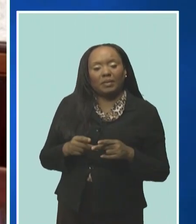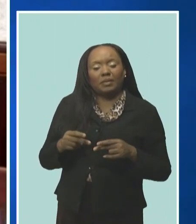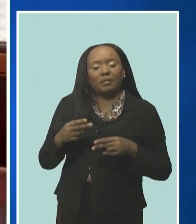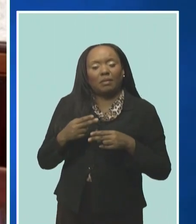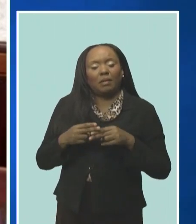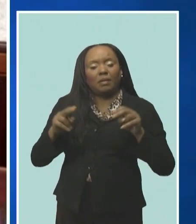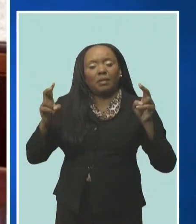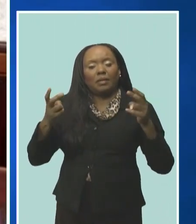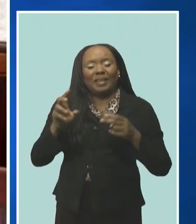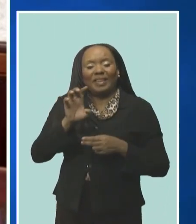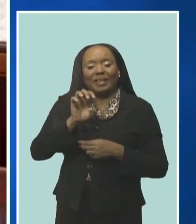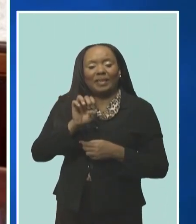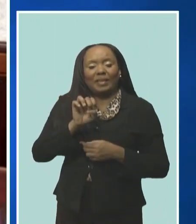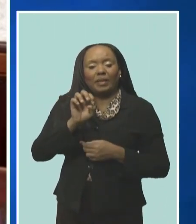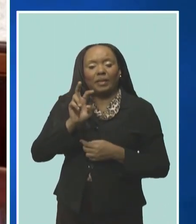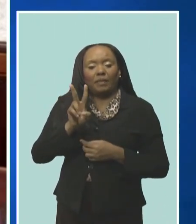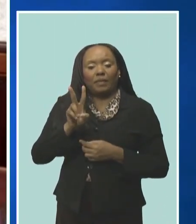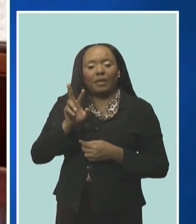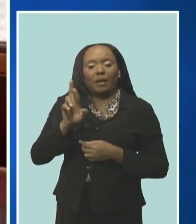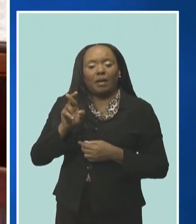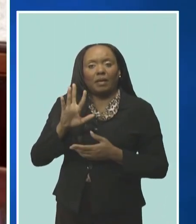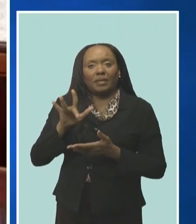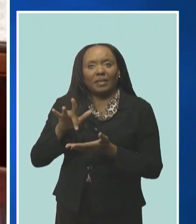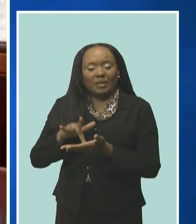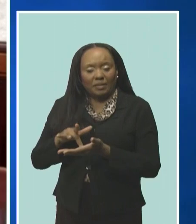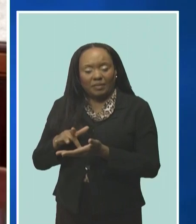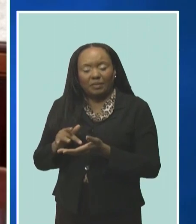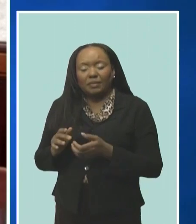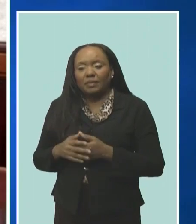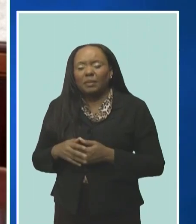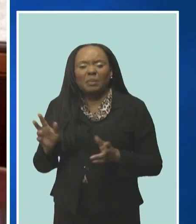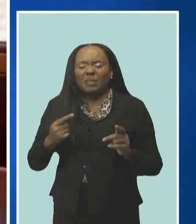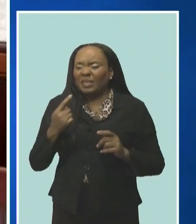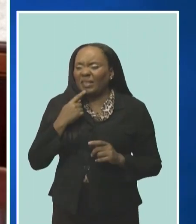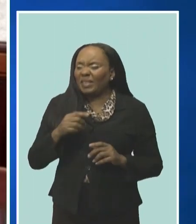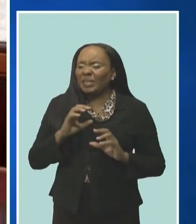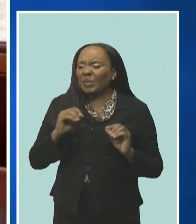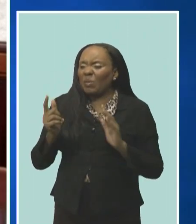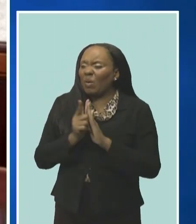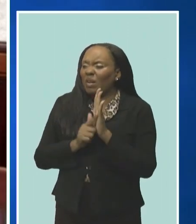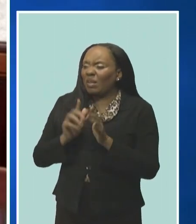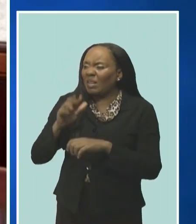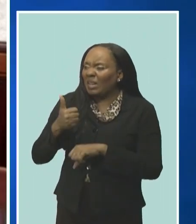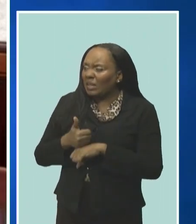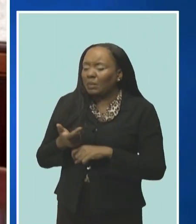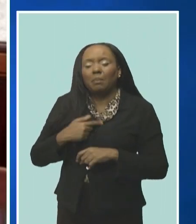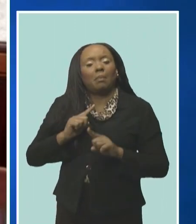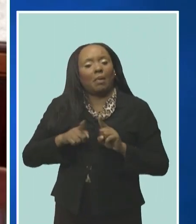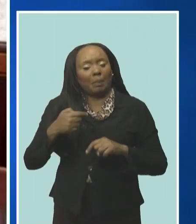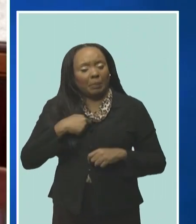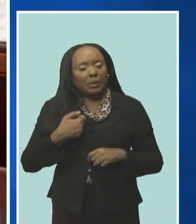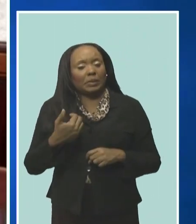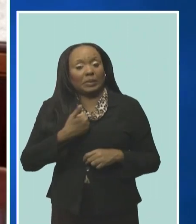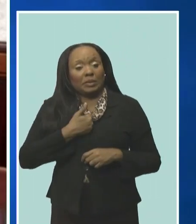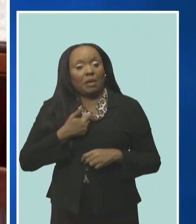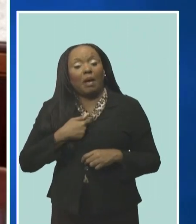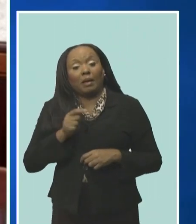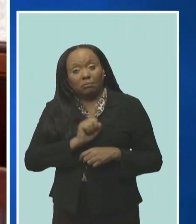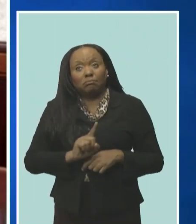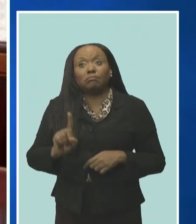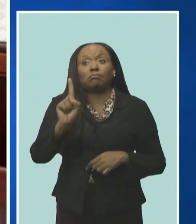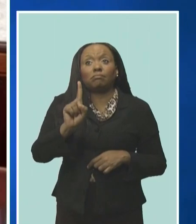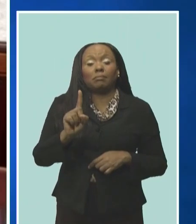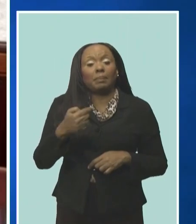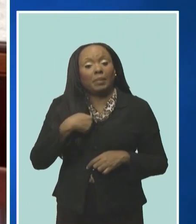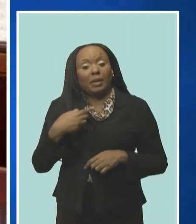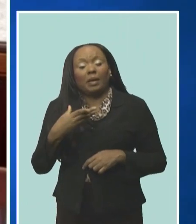bit concerned about, there's no law in place, so why are we going to do it? But I had the opportunity with the Honourable Member